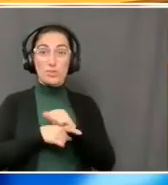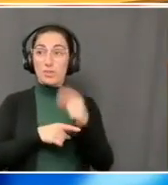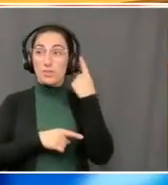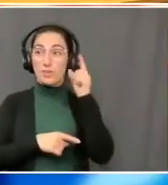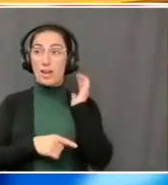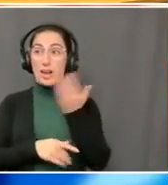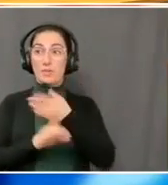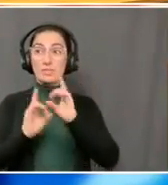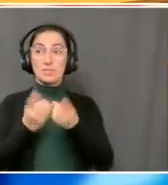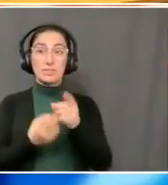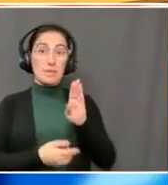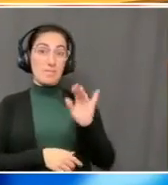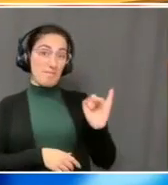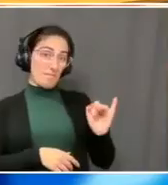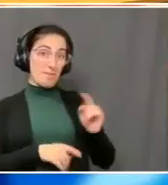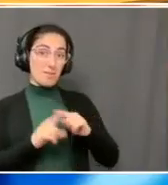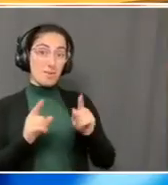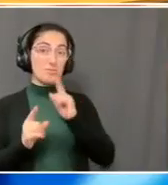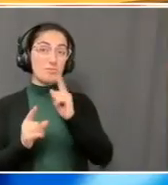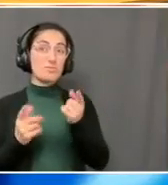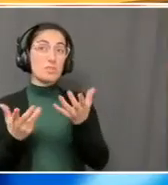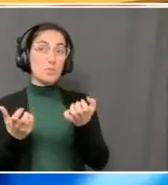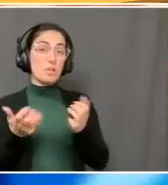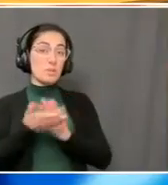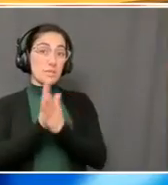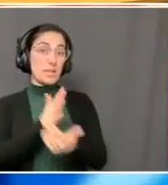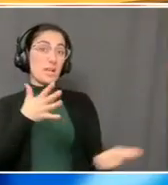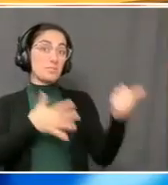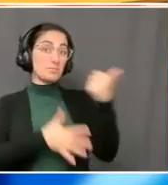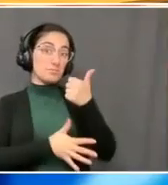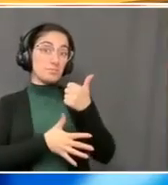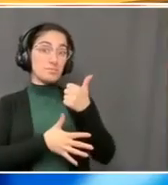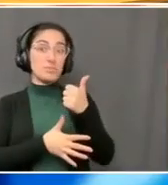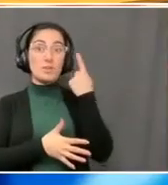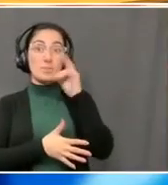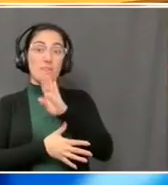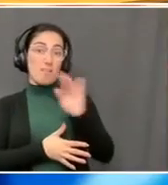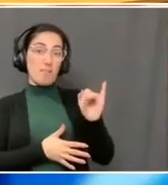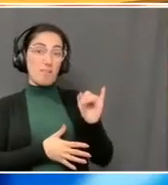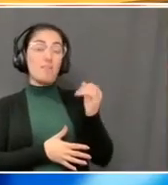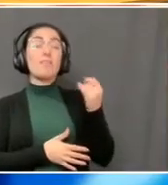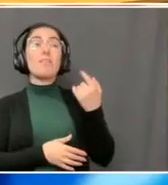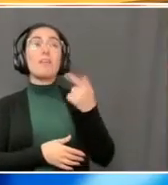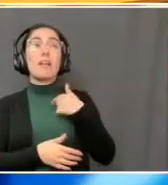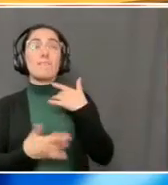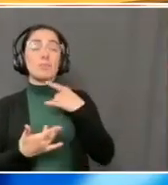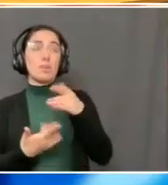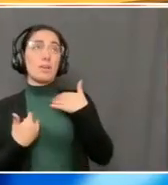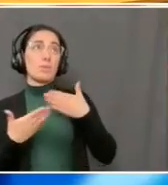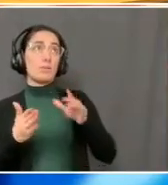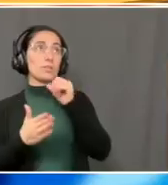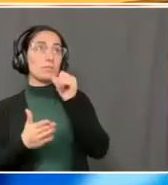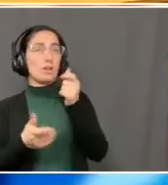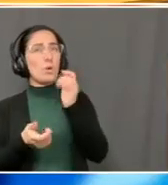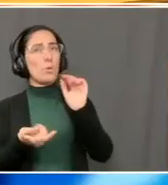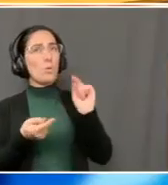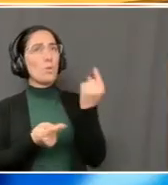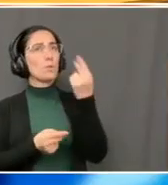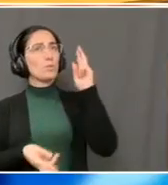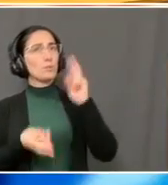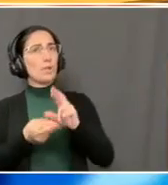see as a district priority required training for BIIs, and then I think you have a way to reduce, not necessarily the MPSs, but the